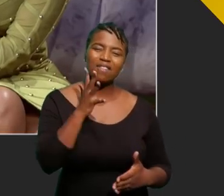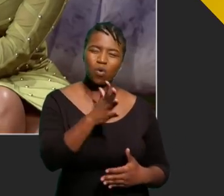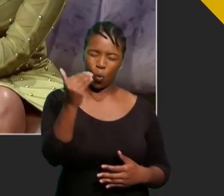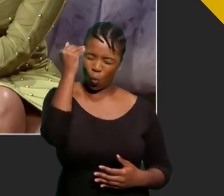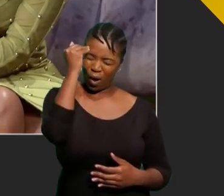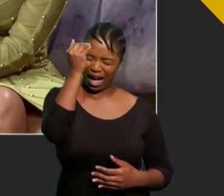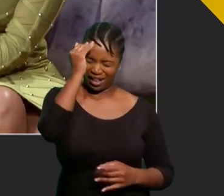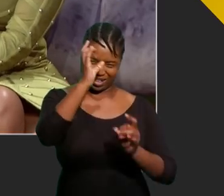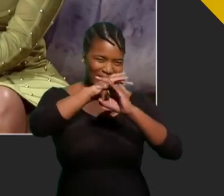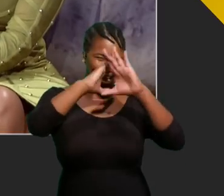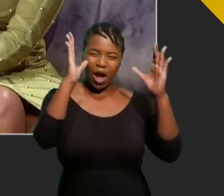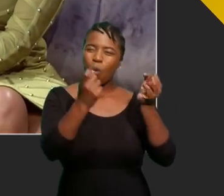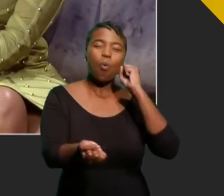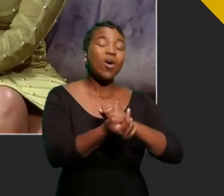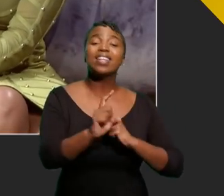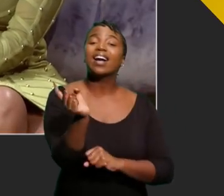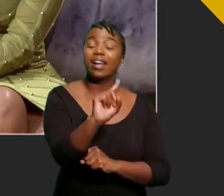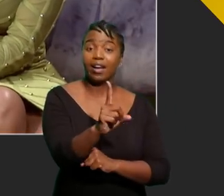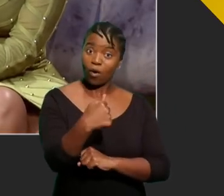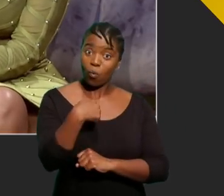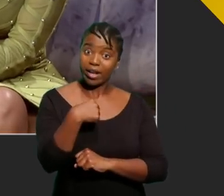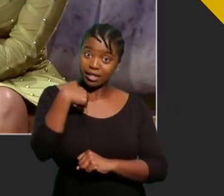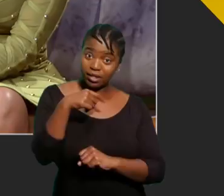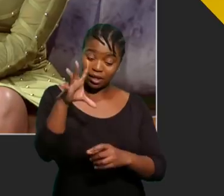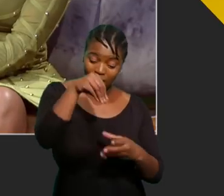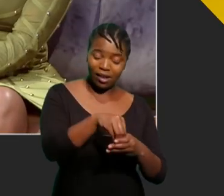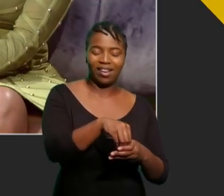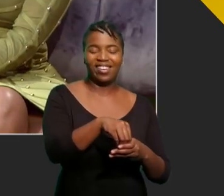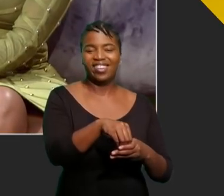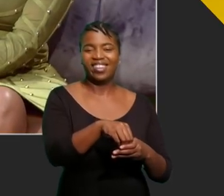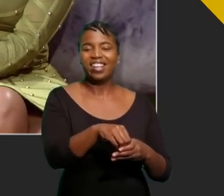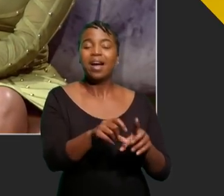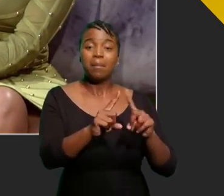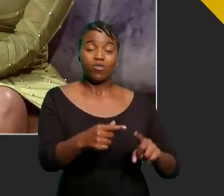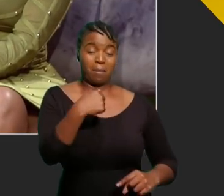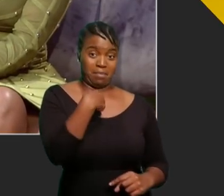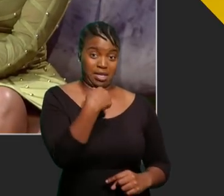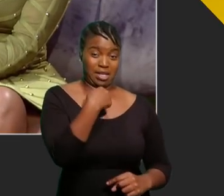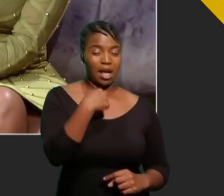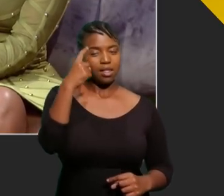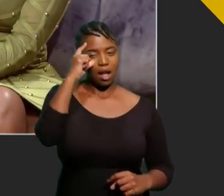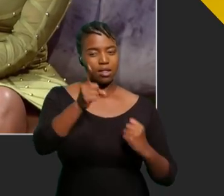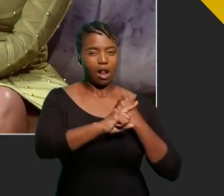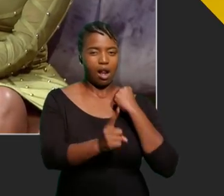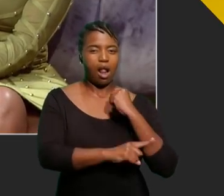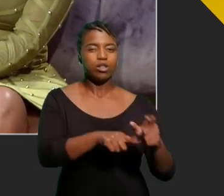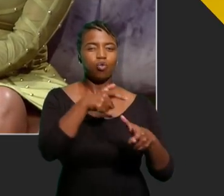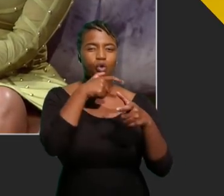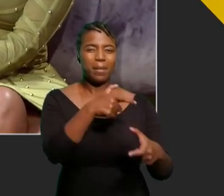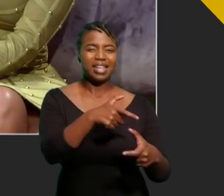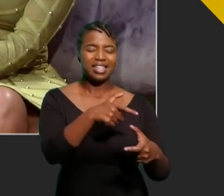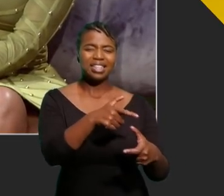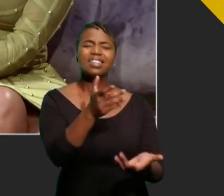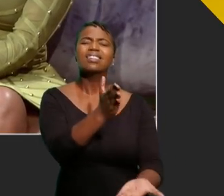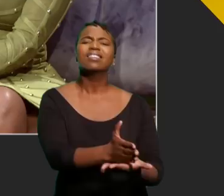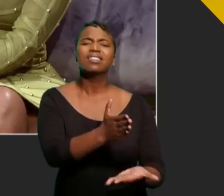gore na di dancer neng these pope because we need to be joining them on the dance floor. Yeah. But for me, Melody, I think the last comment Owe Makiego about the